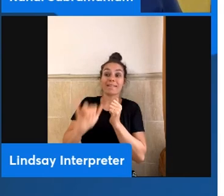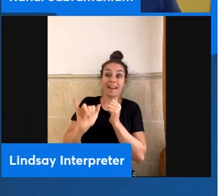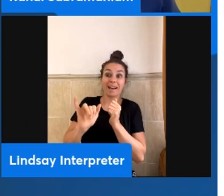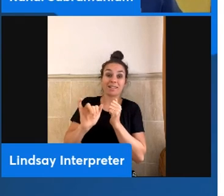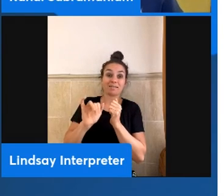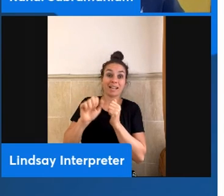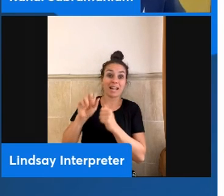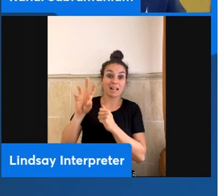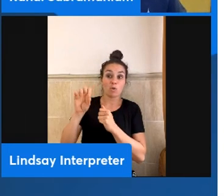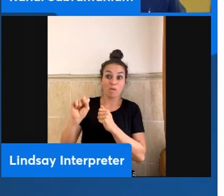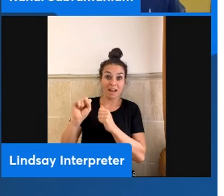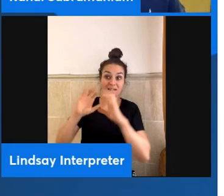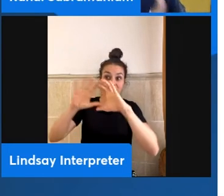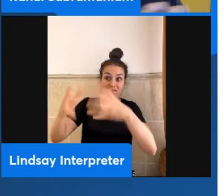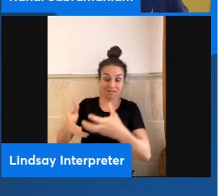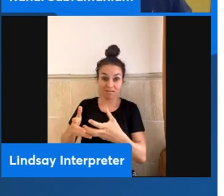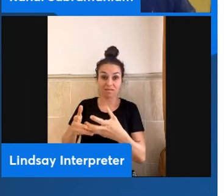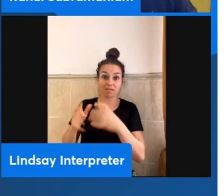easy for